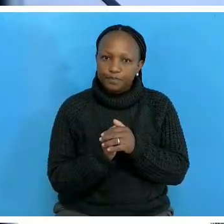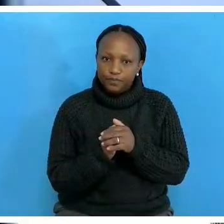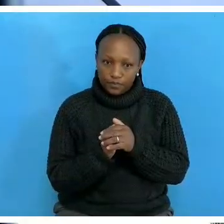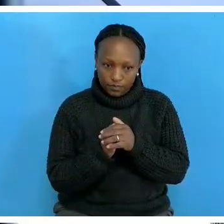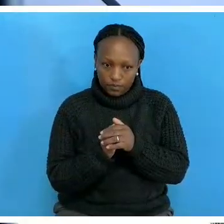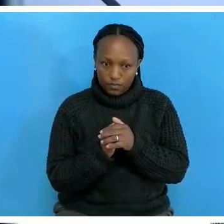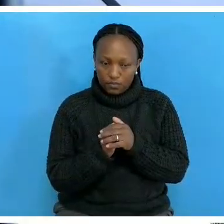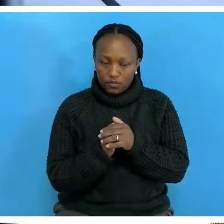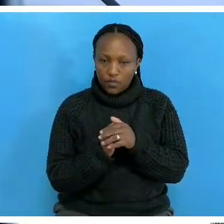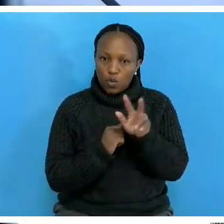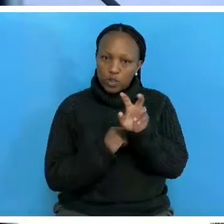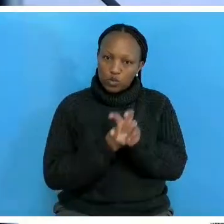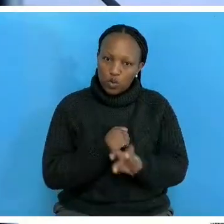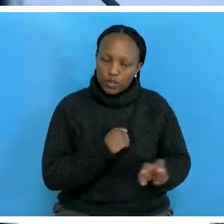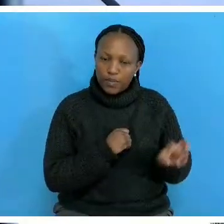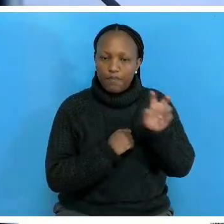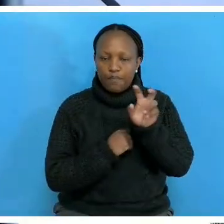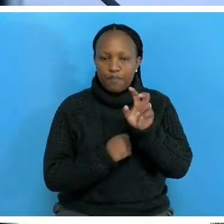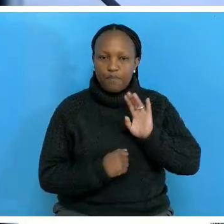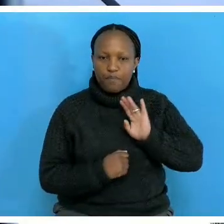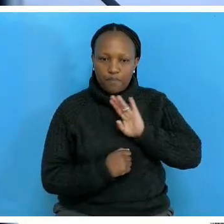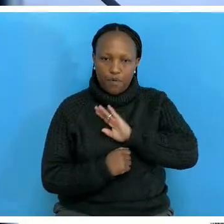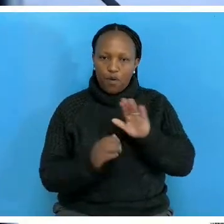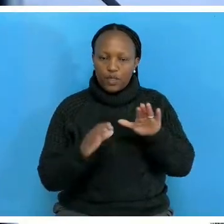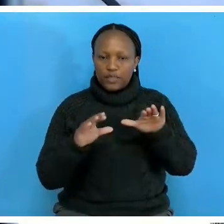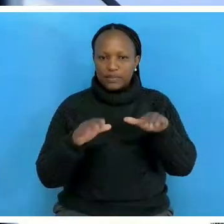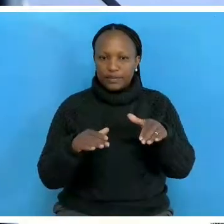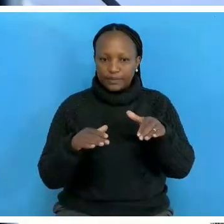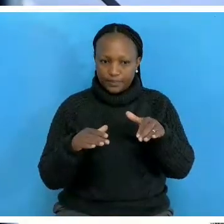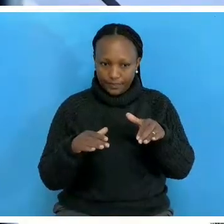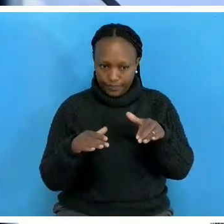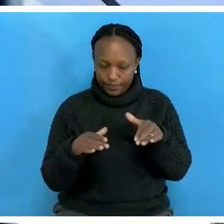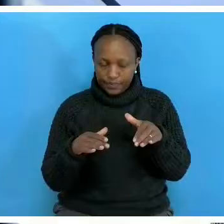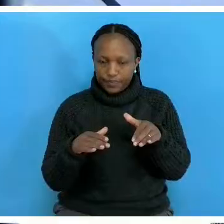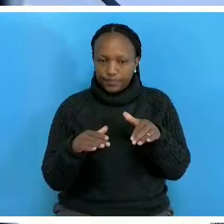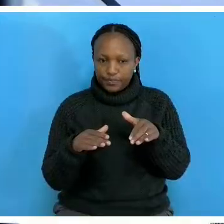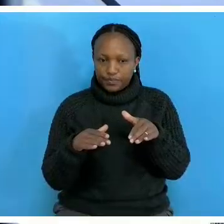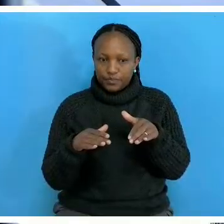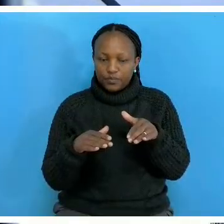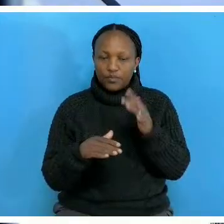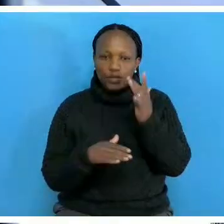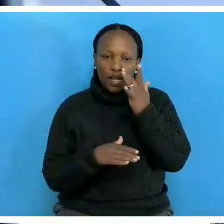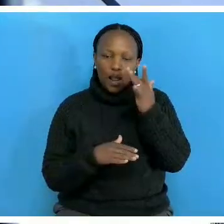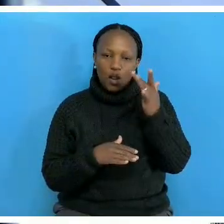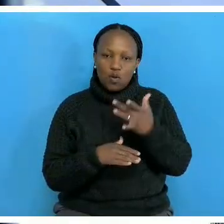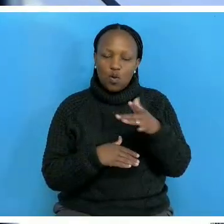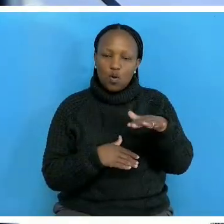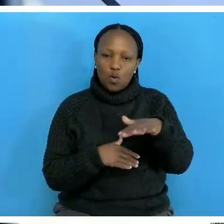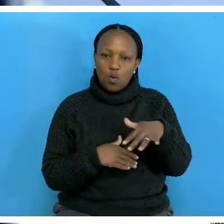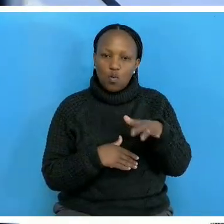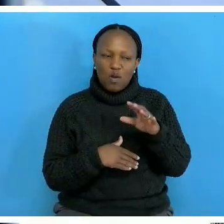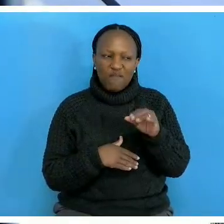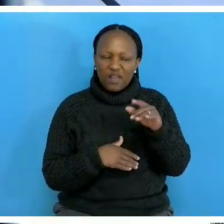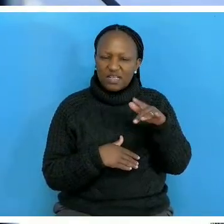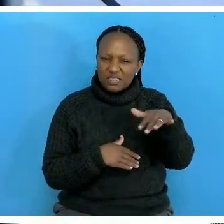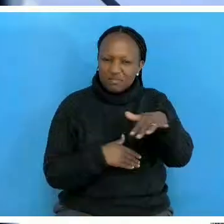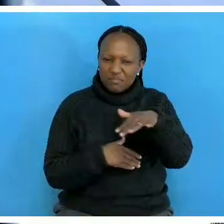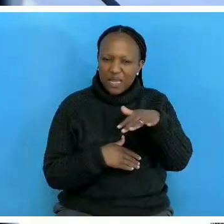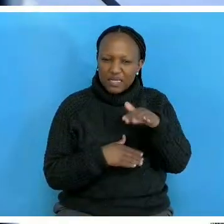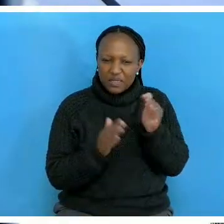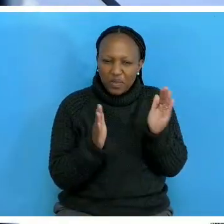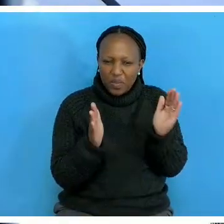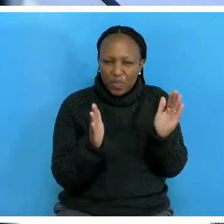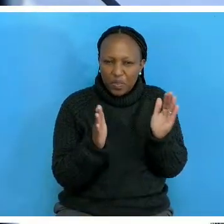To our tourism board, we've got in Eldorado Park a small place